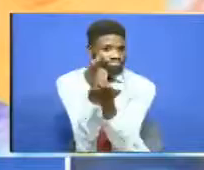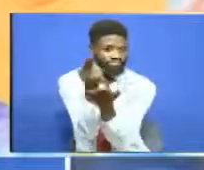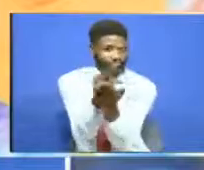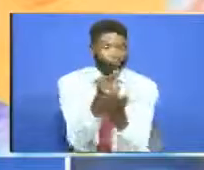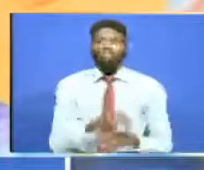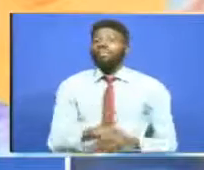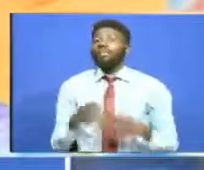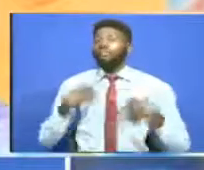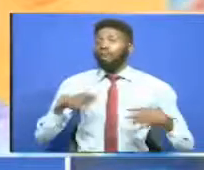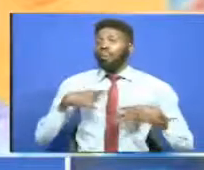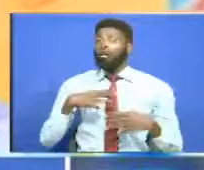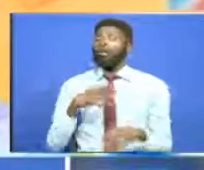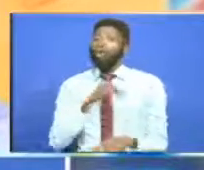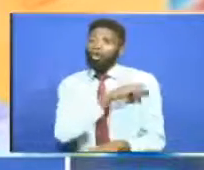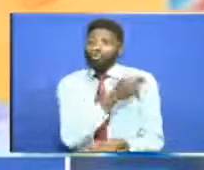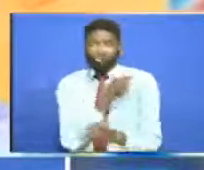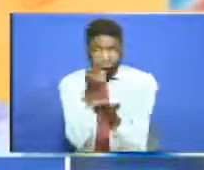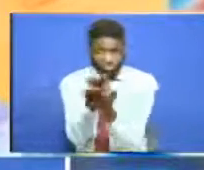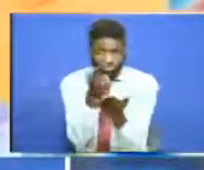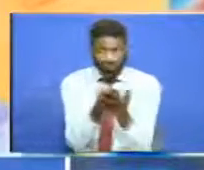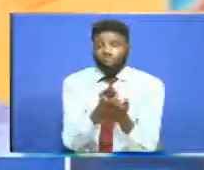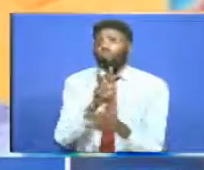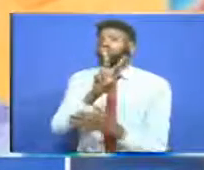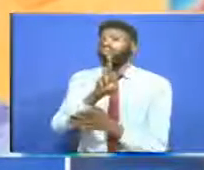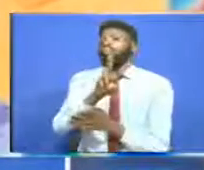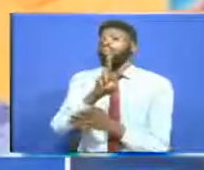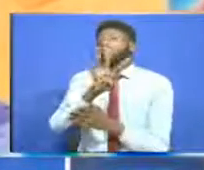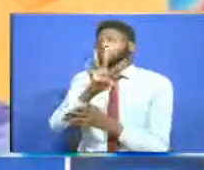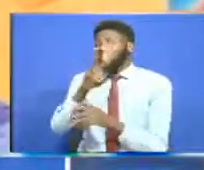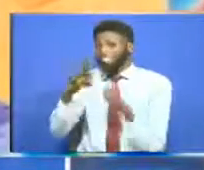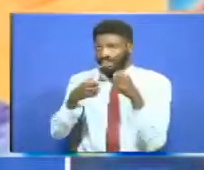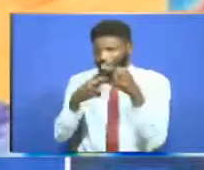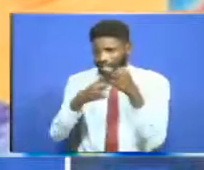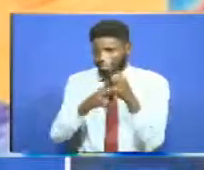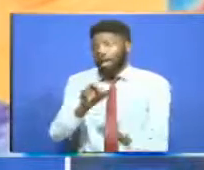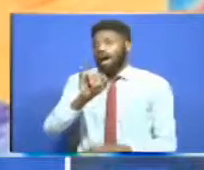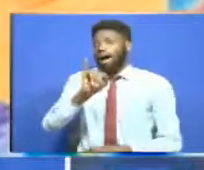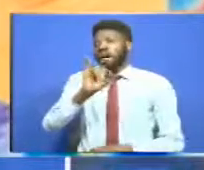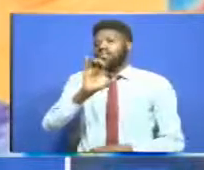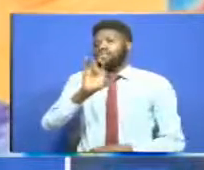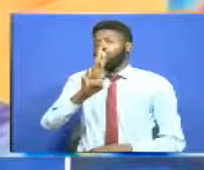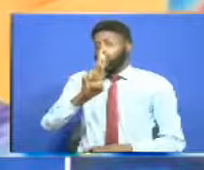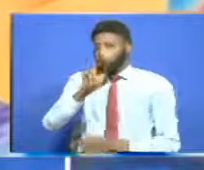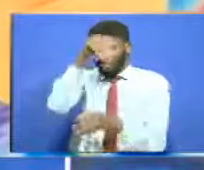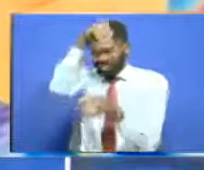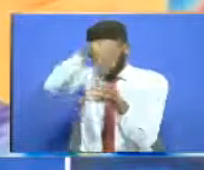Out of the patients in hospital, 247 are in the intensive care unit.